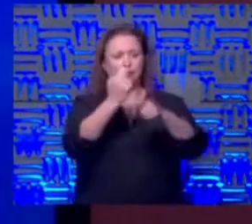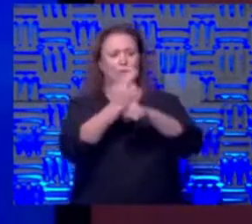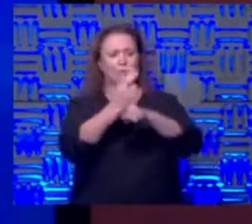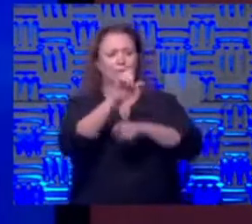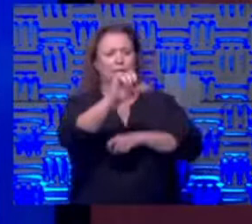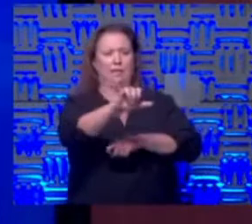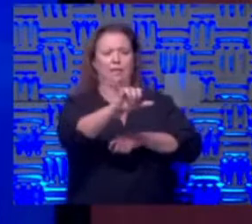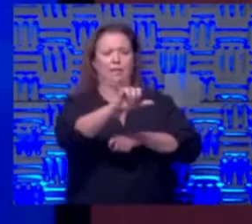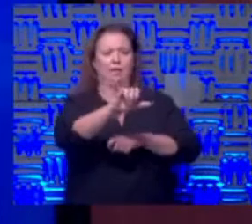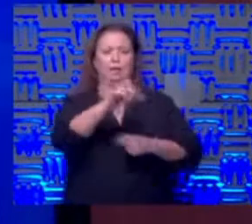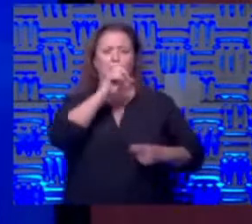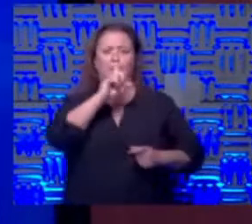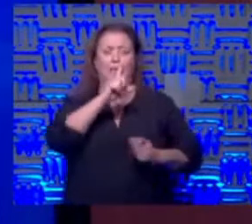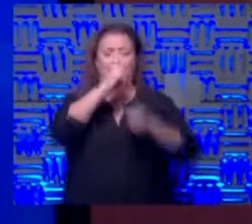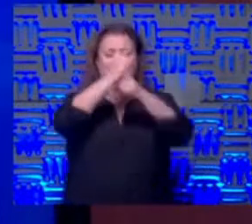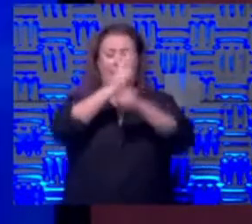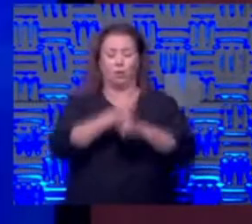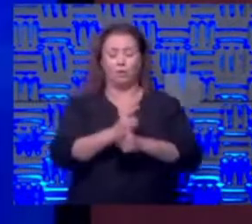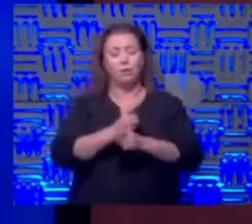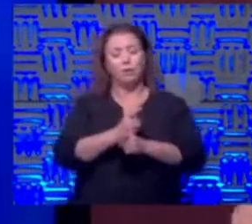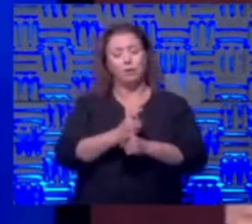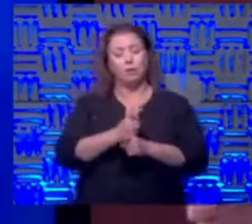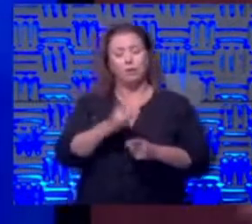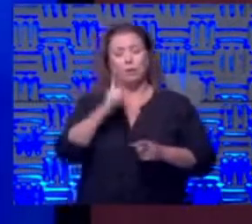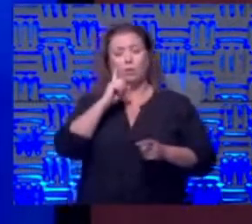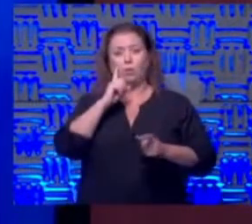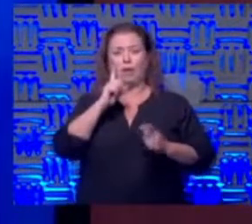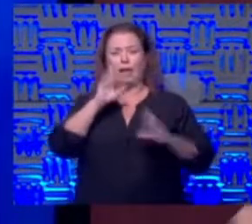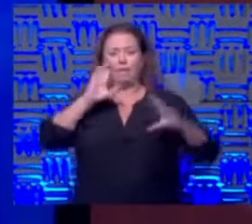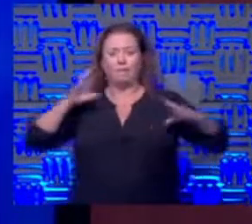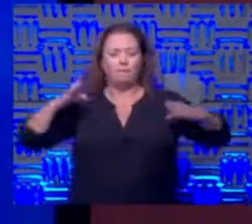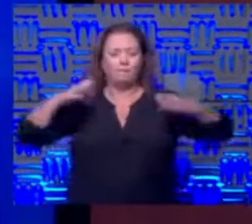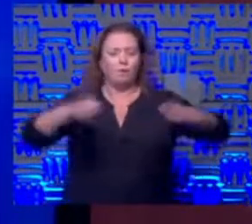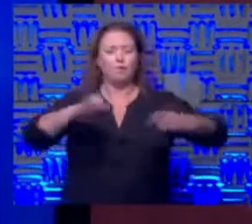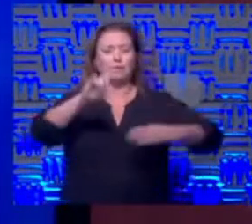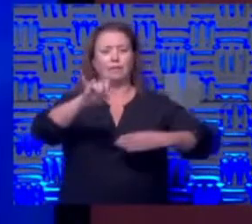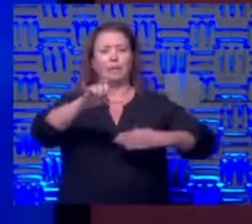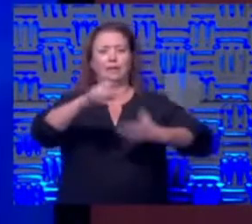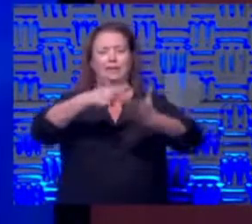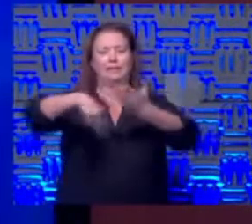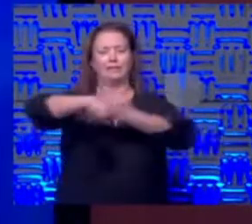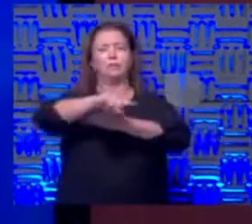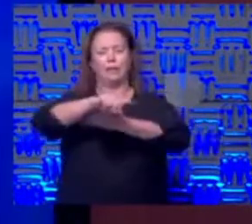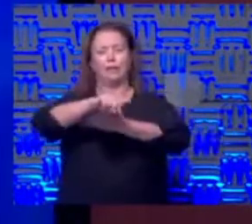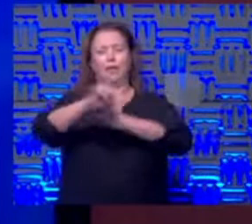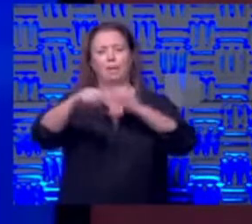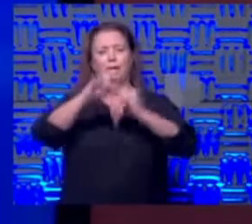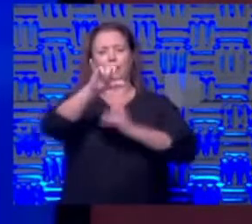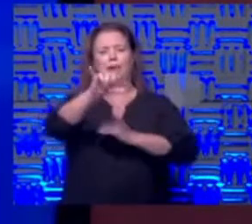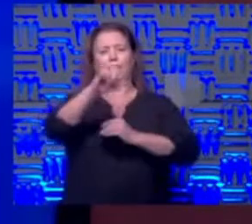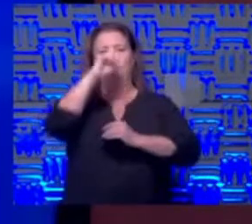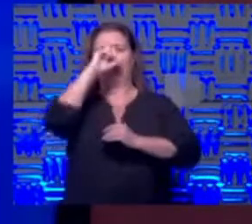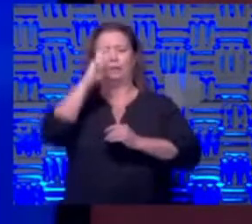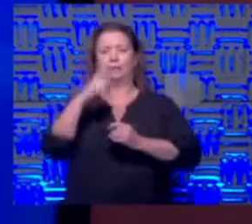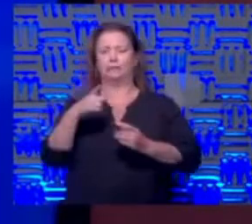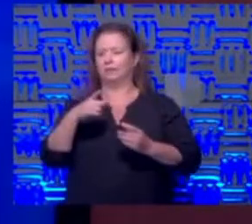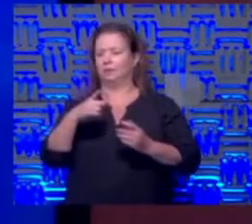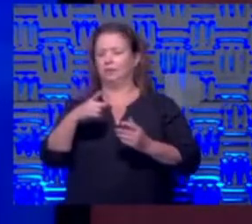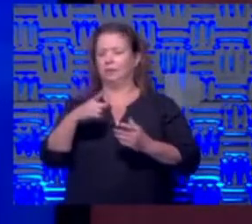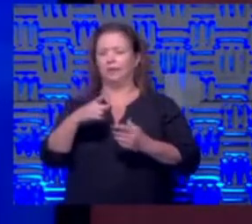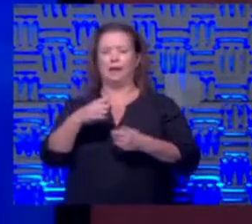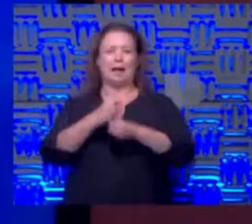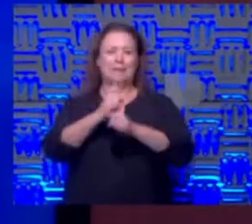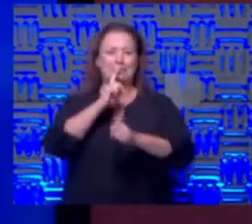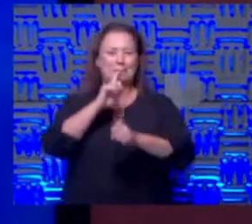It's still pretty darn accurate. We're going to have a whole session devoted to that in the next week or so, because I keep making a